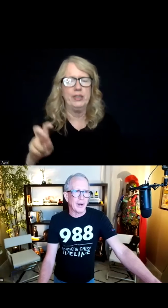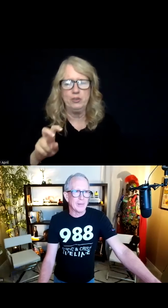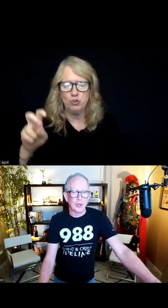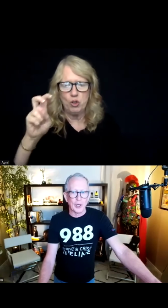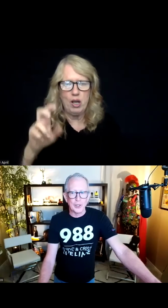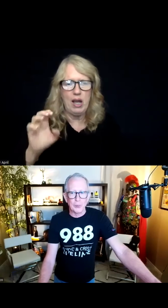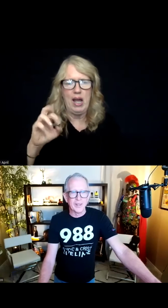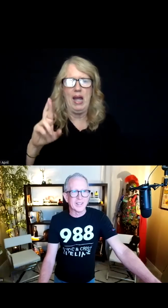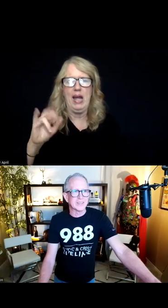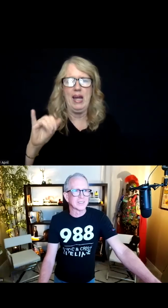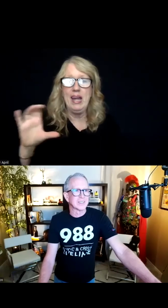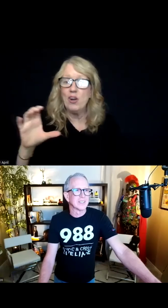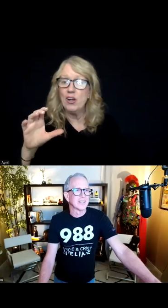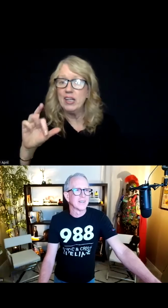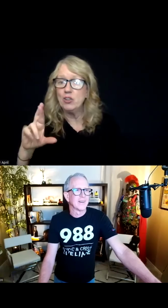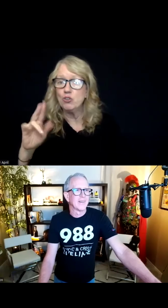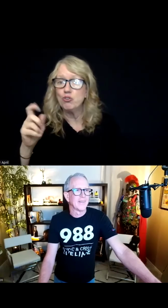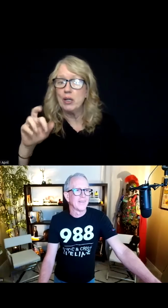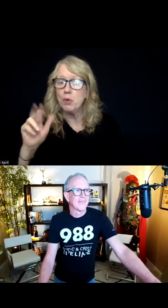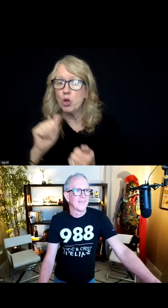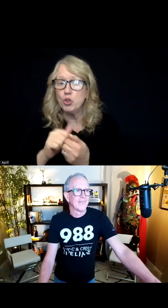Eric Kramer, are you with us?